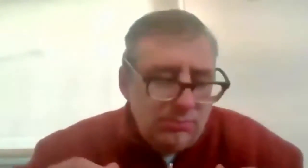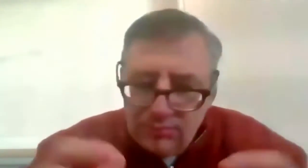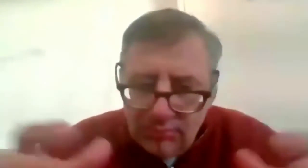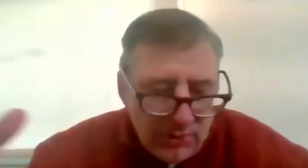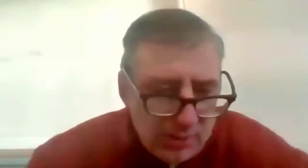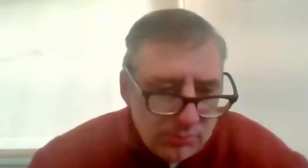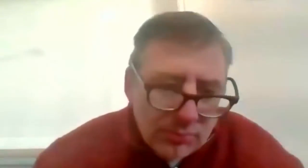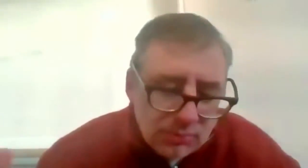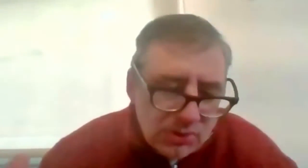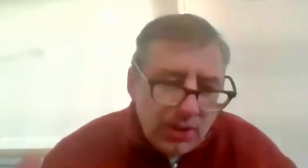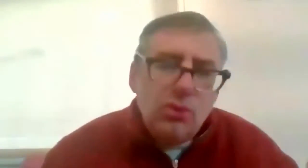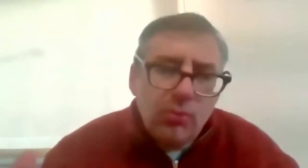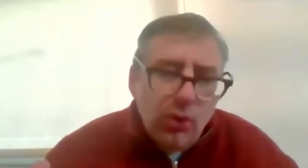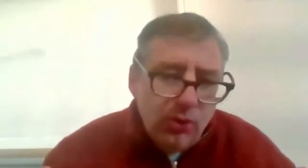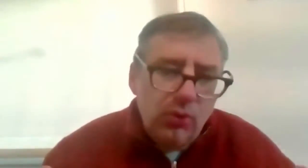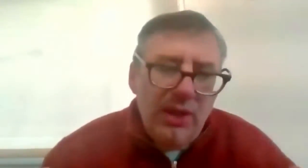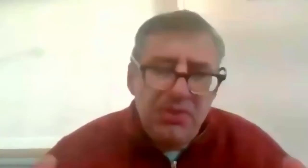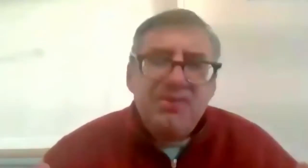Argentinian